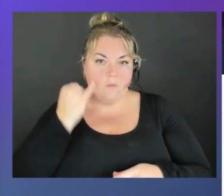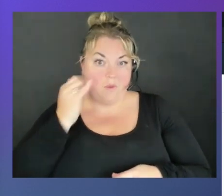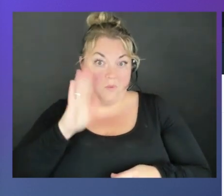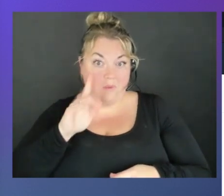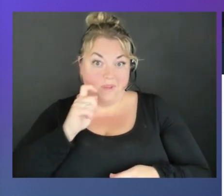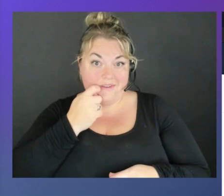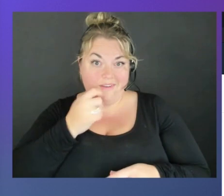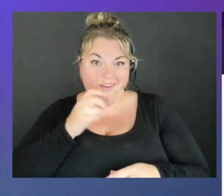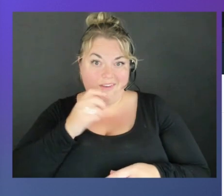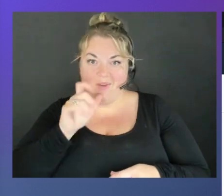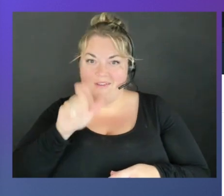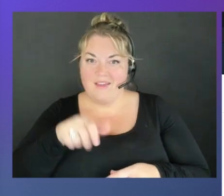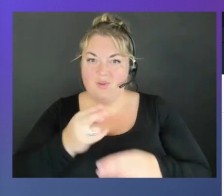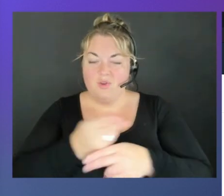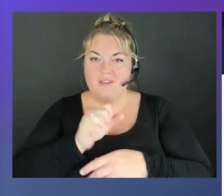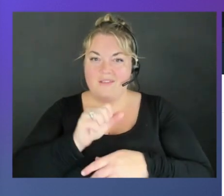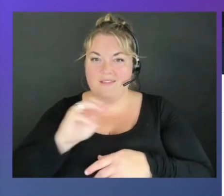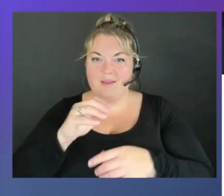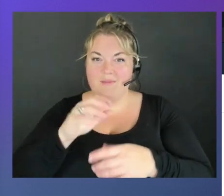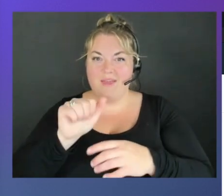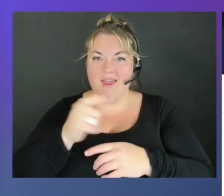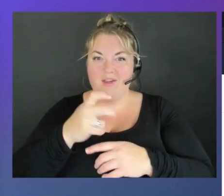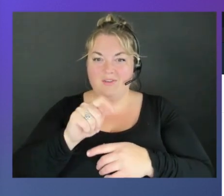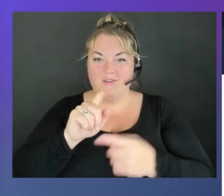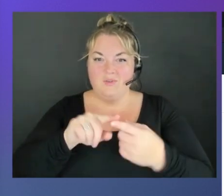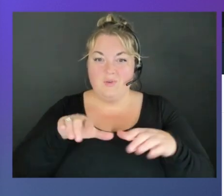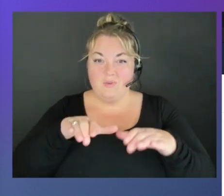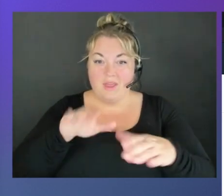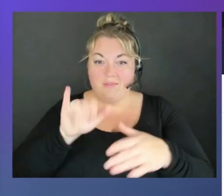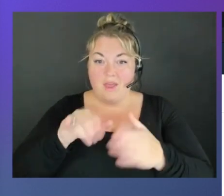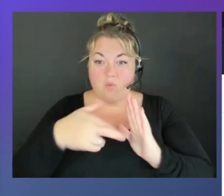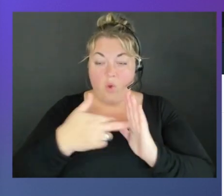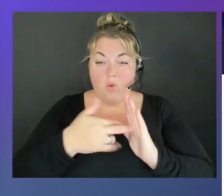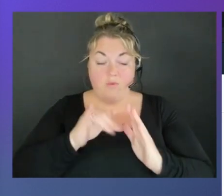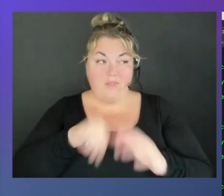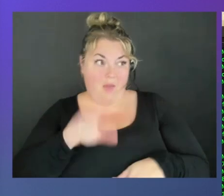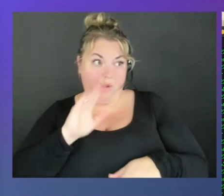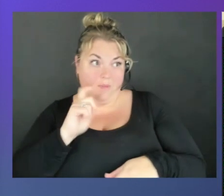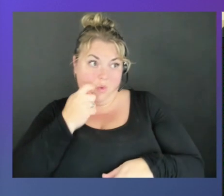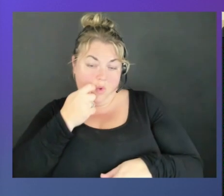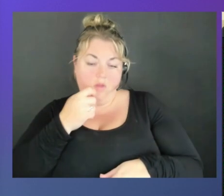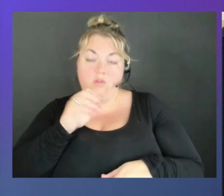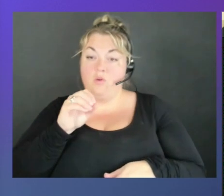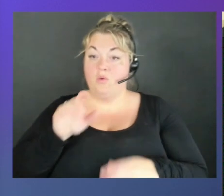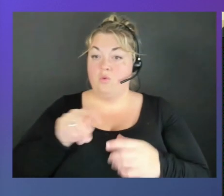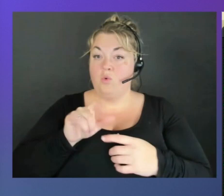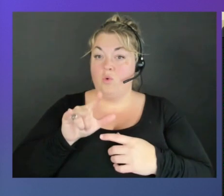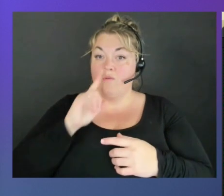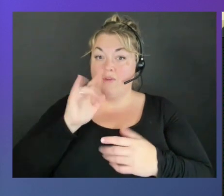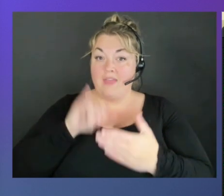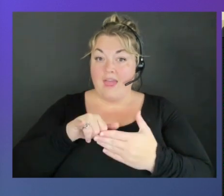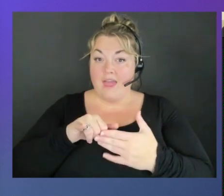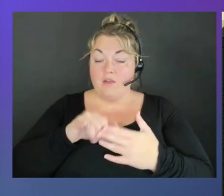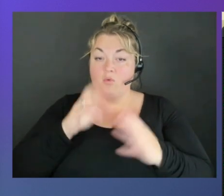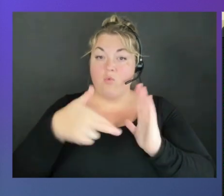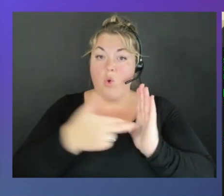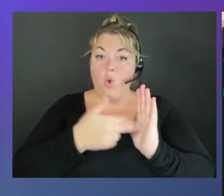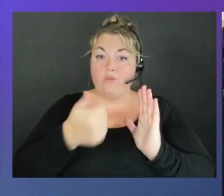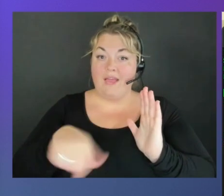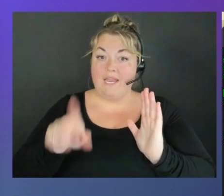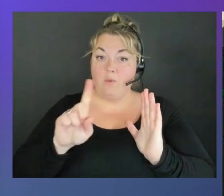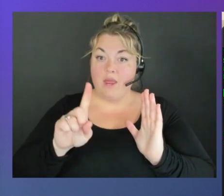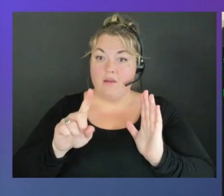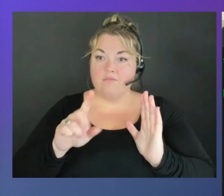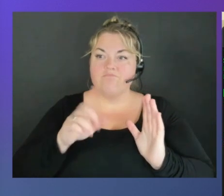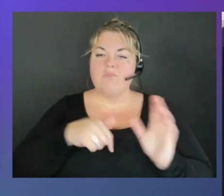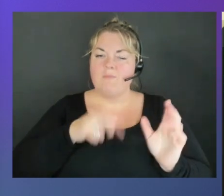use the SSM agent in order to obtain this role? That would be pretty cool. So the tool for this, roles anywhere. For this, I'm going to pop